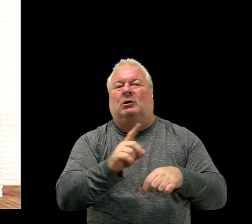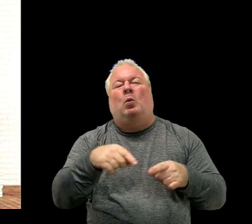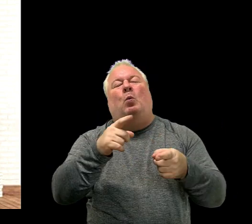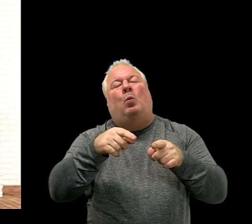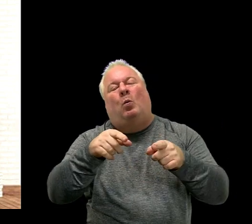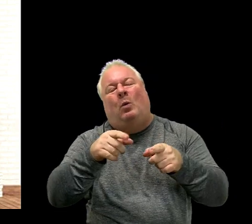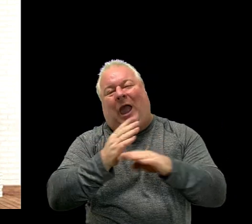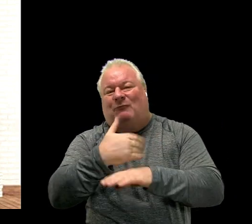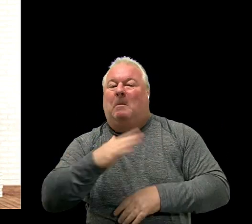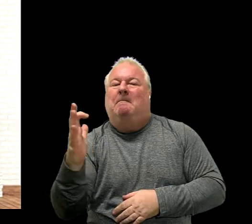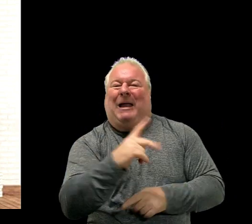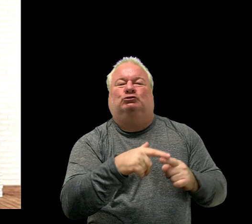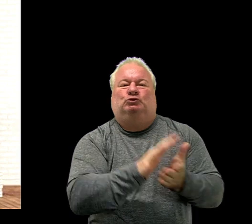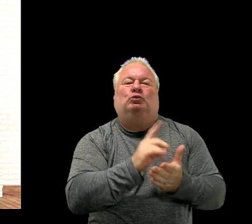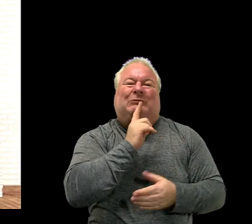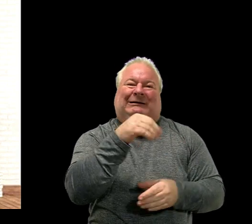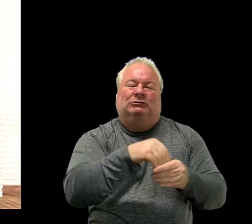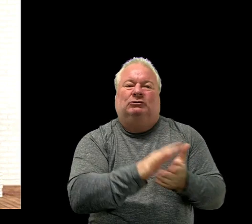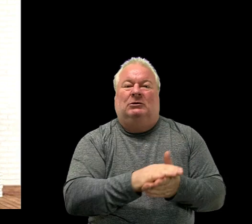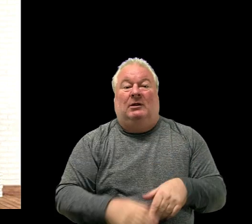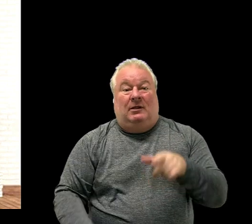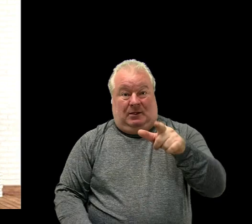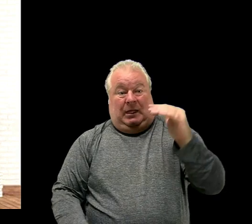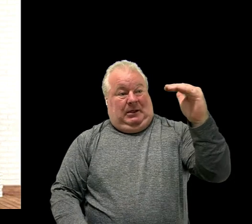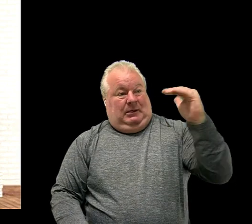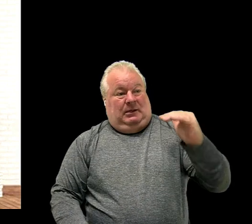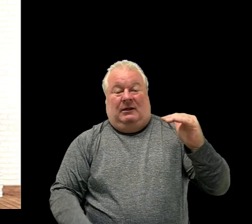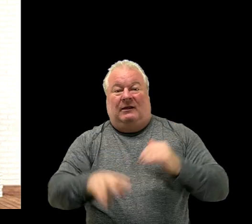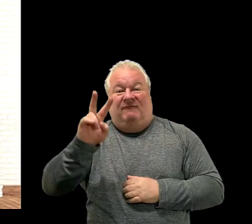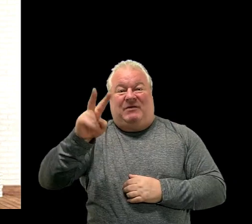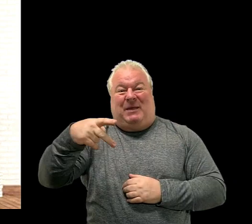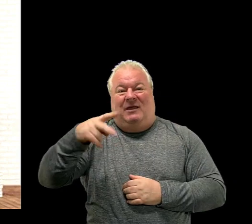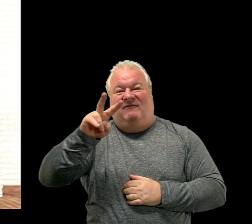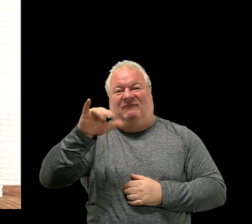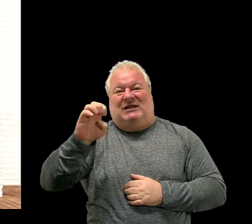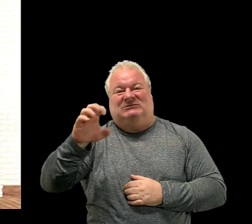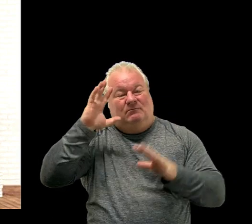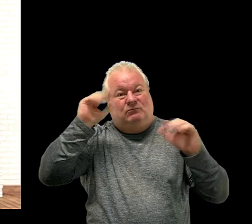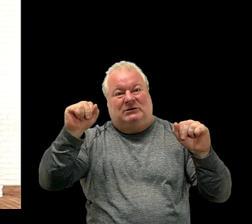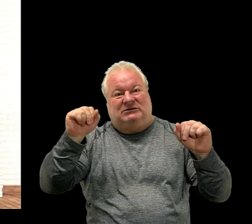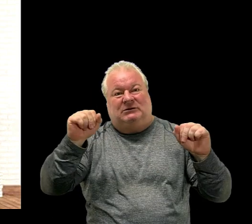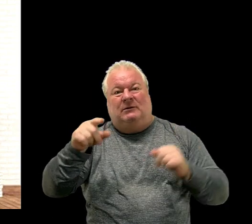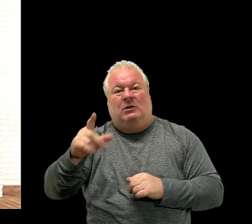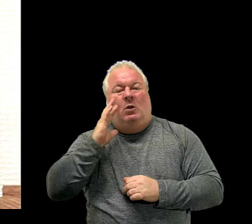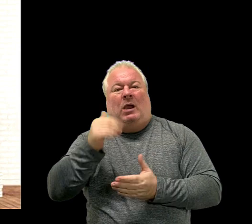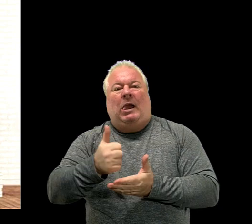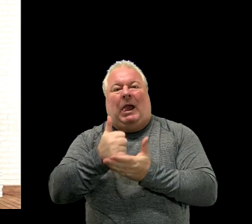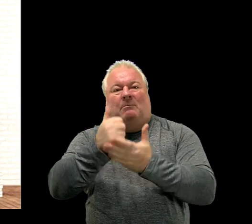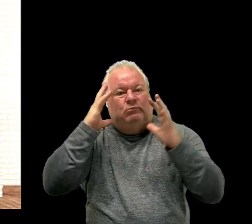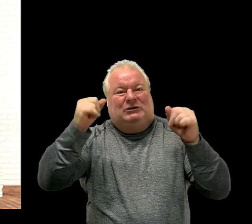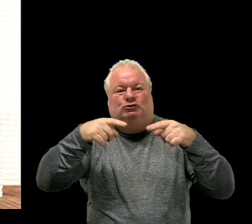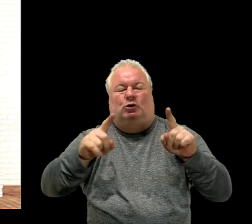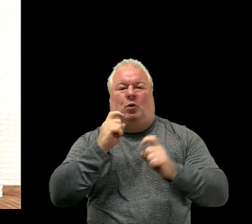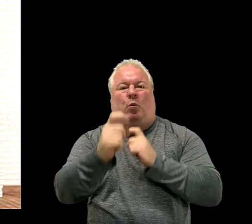site. Vice president. If you're a vice president, you will help the vice president during the awards